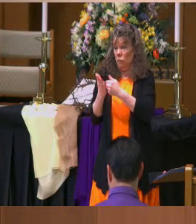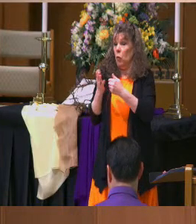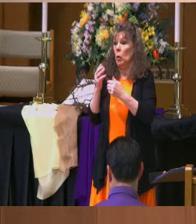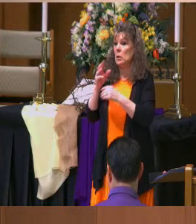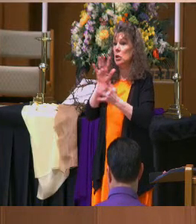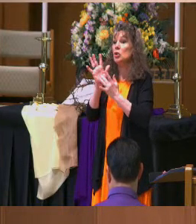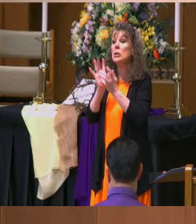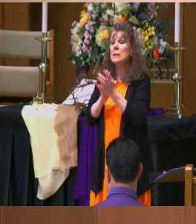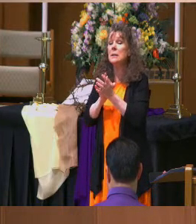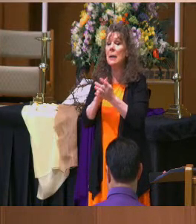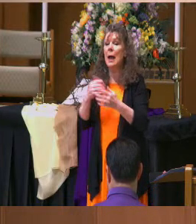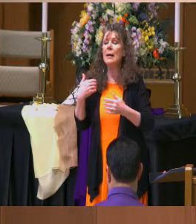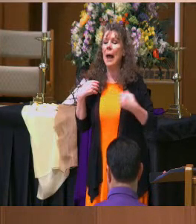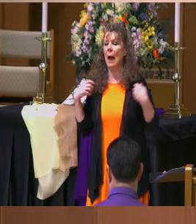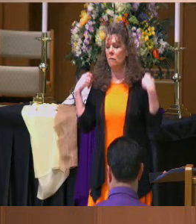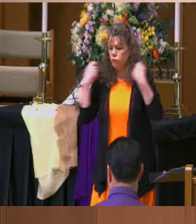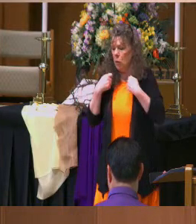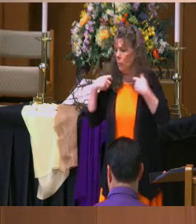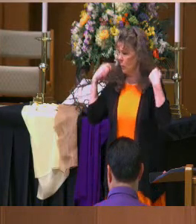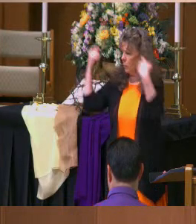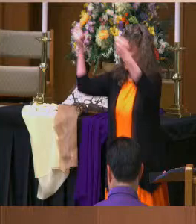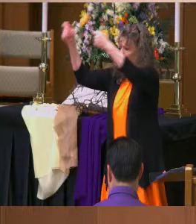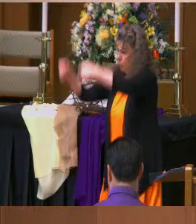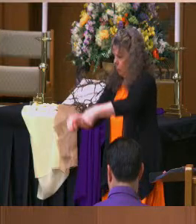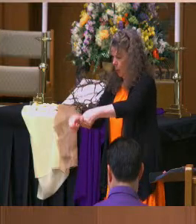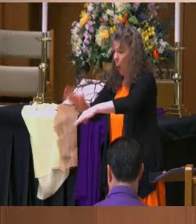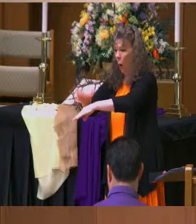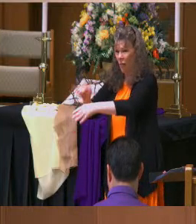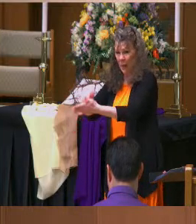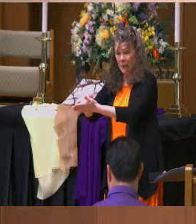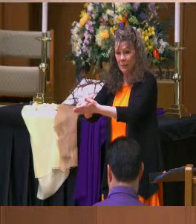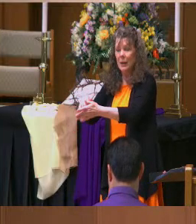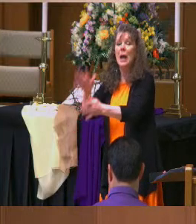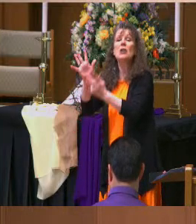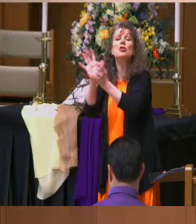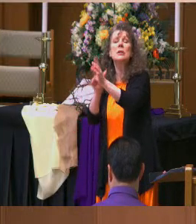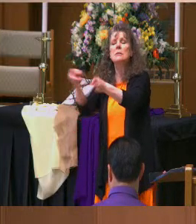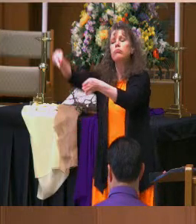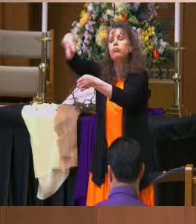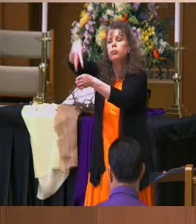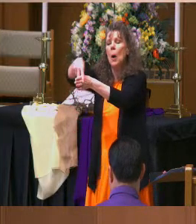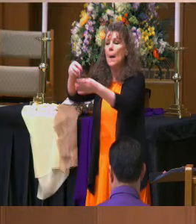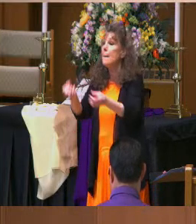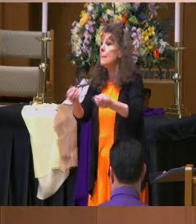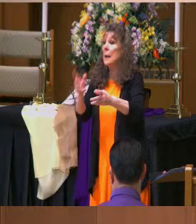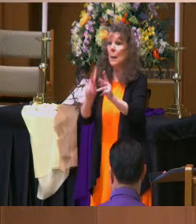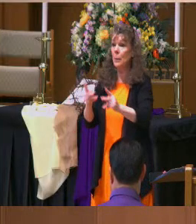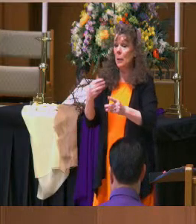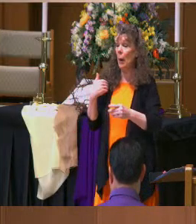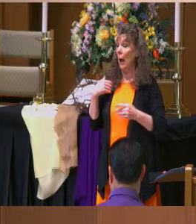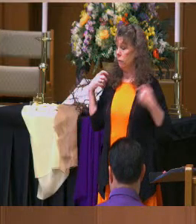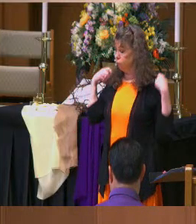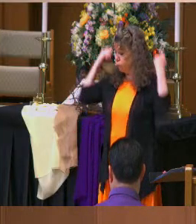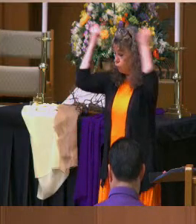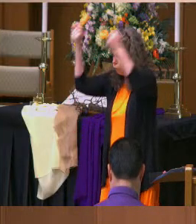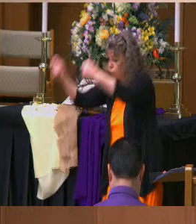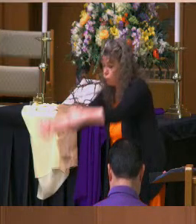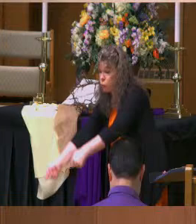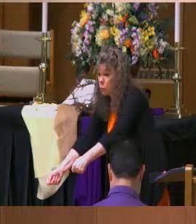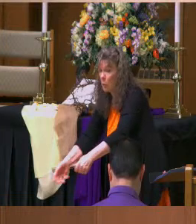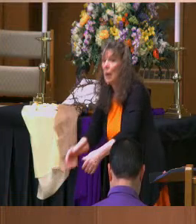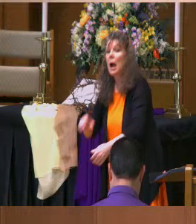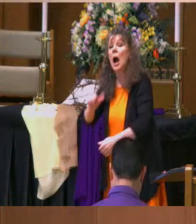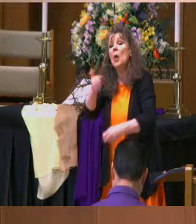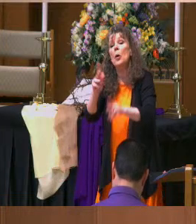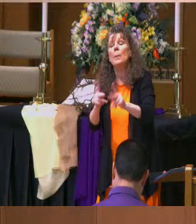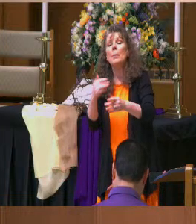cloaks over it, he sat on it. Many people spread their cloaks on the road, while others spread